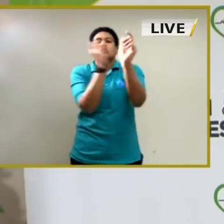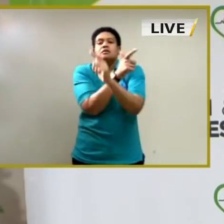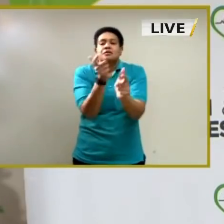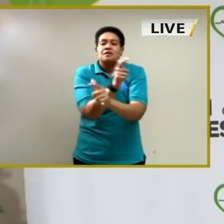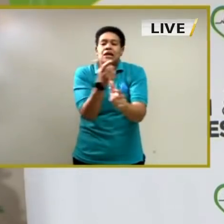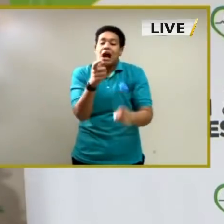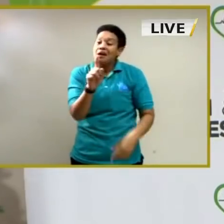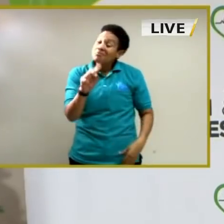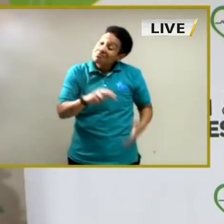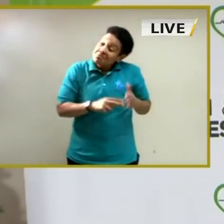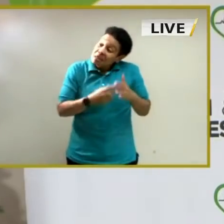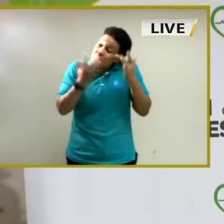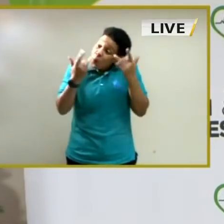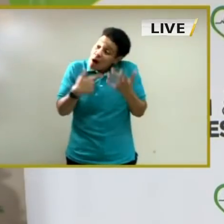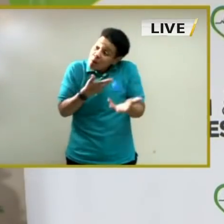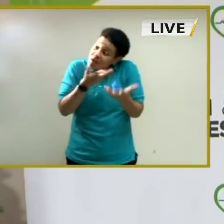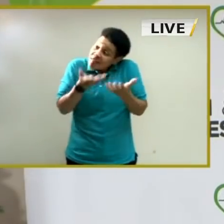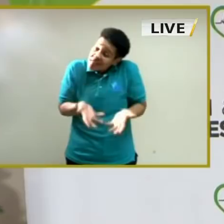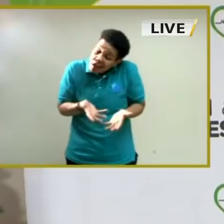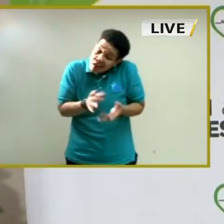this conversation today.